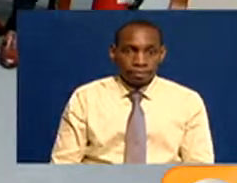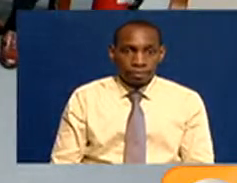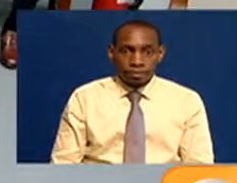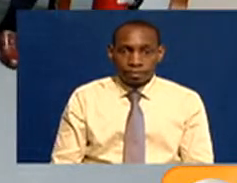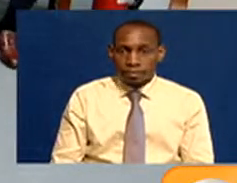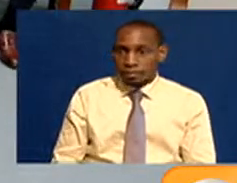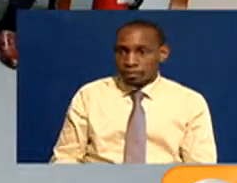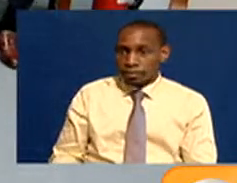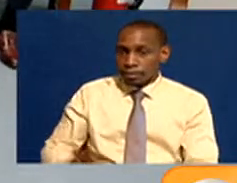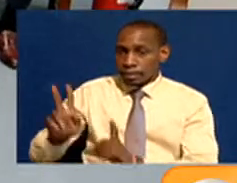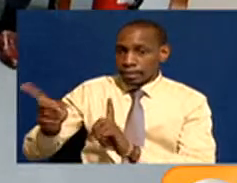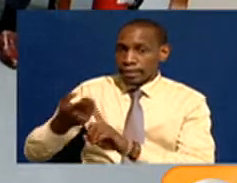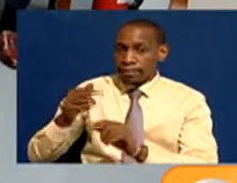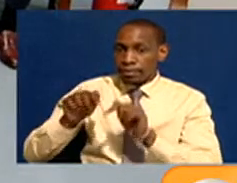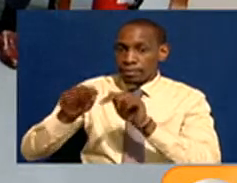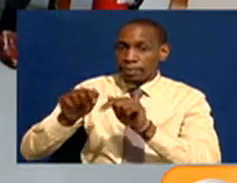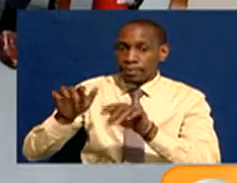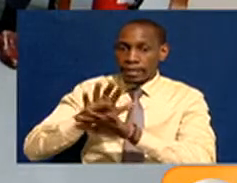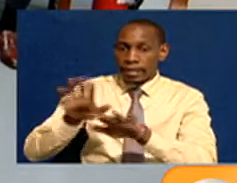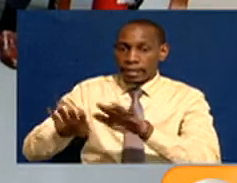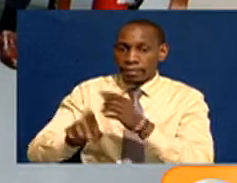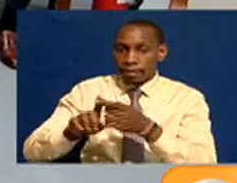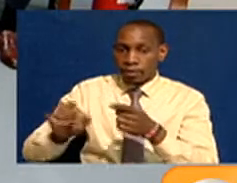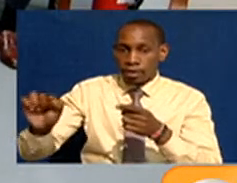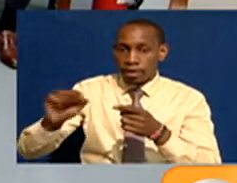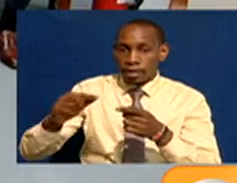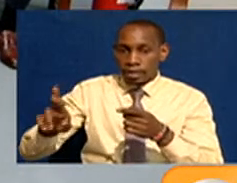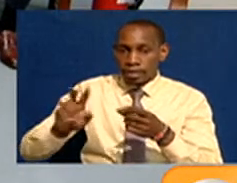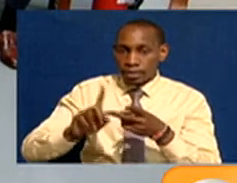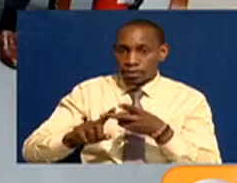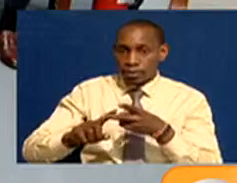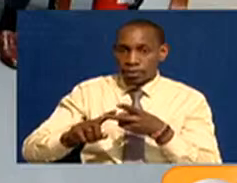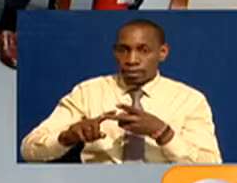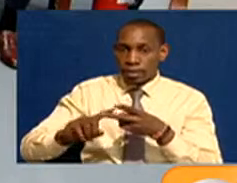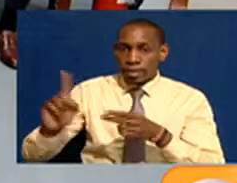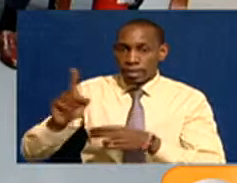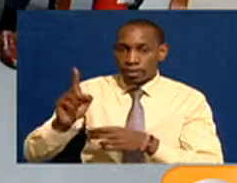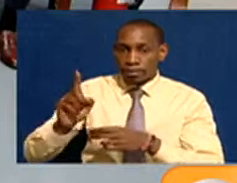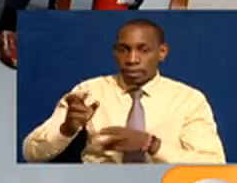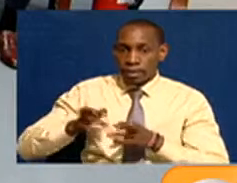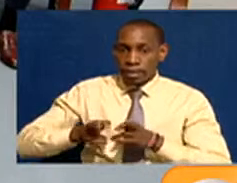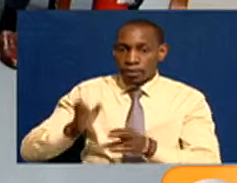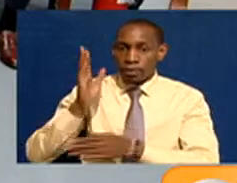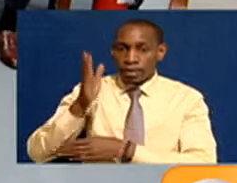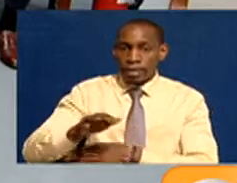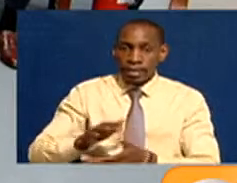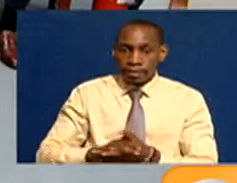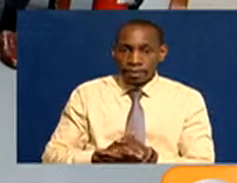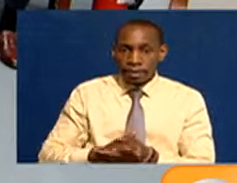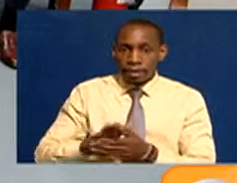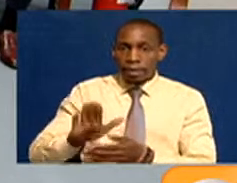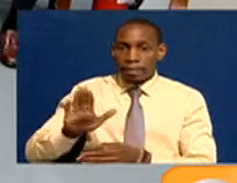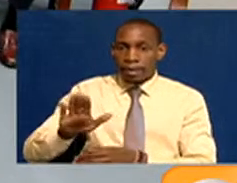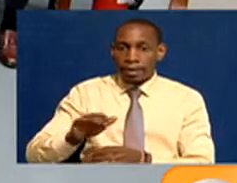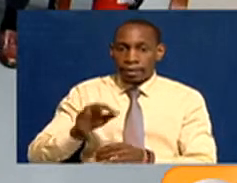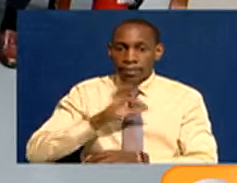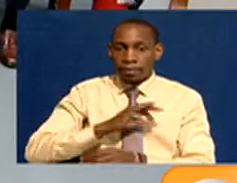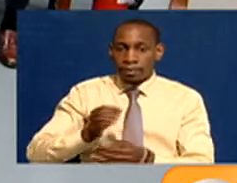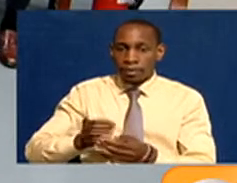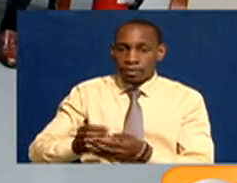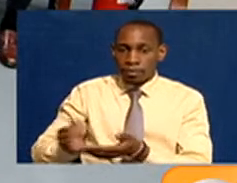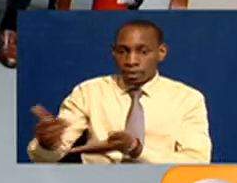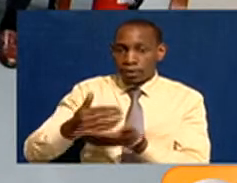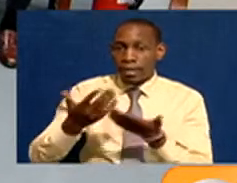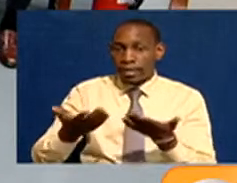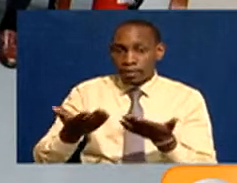Kenya Kwanza was very critical of everything from the SGR to the Nairobi Expressway. Mm-hmm. How are you going to make them profitable? Are you still critical